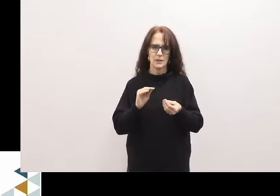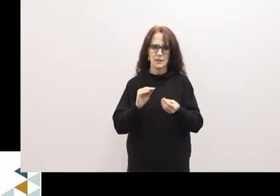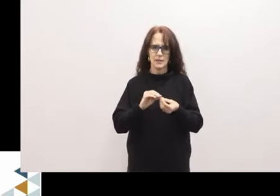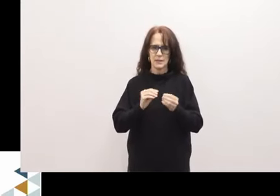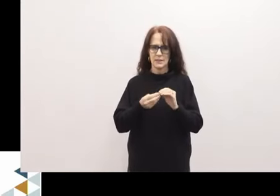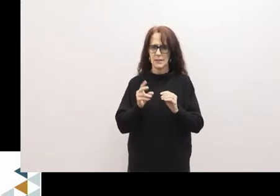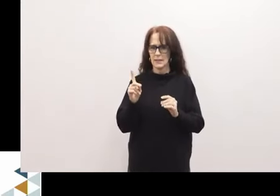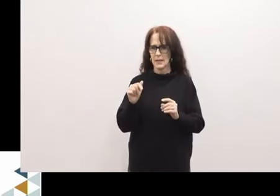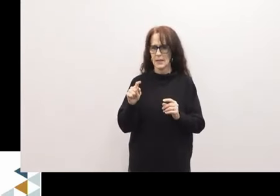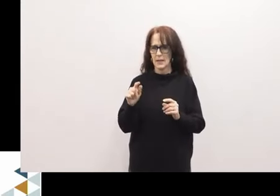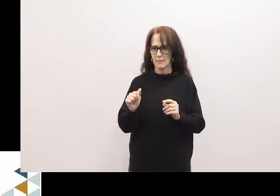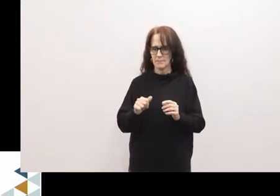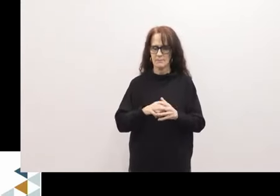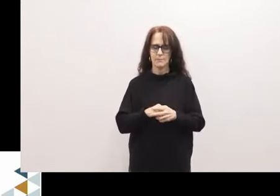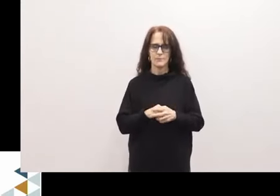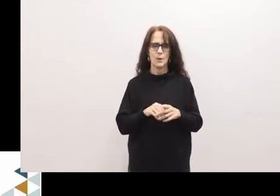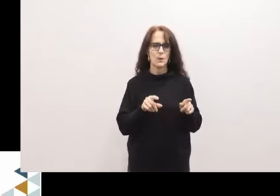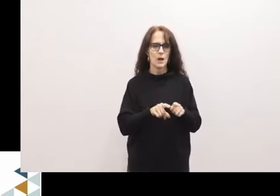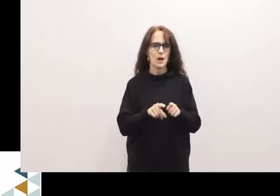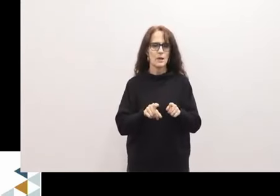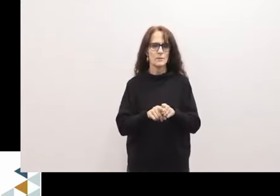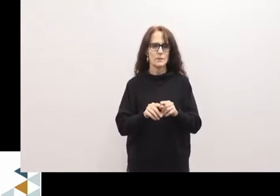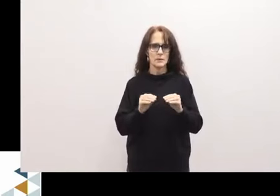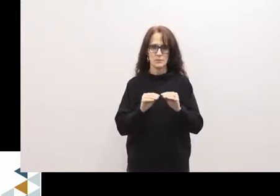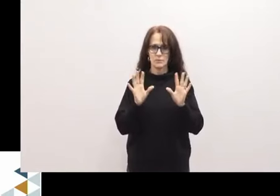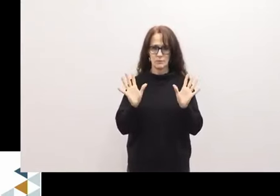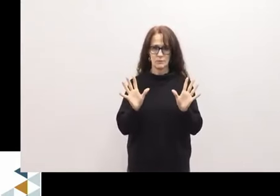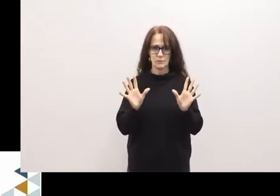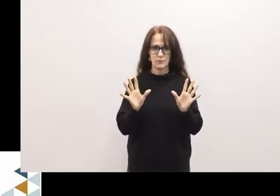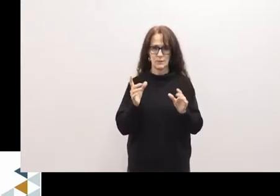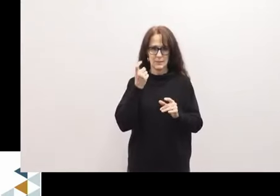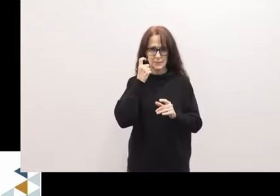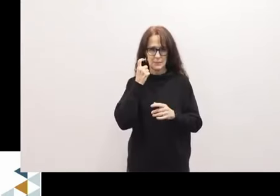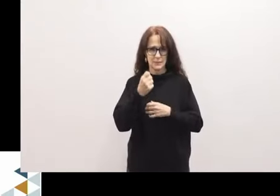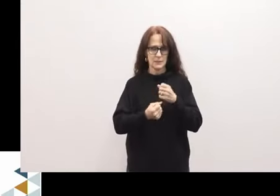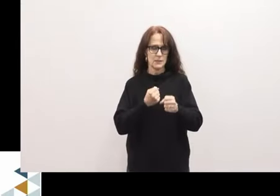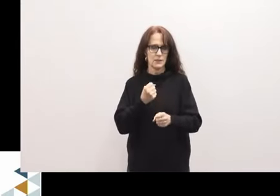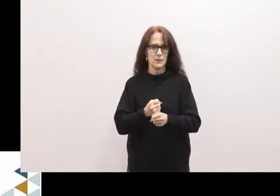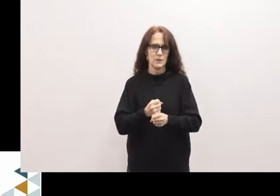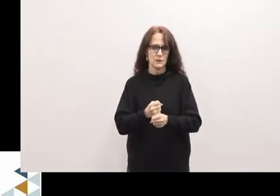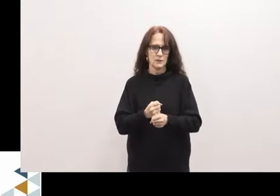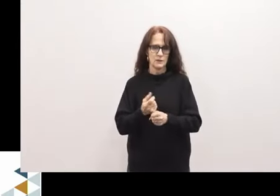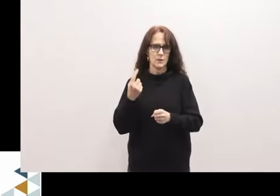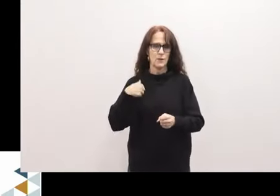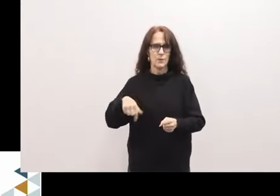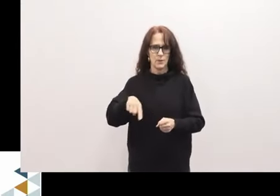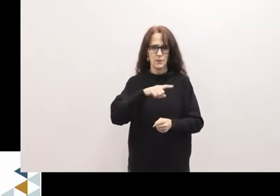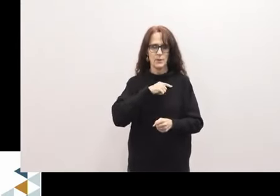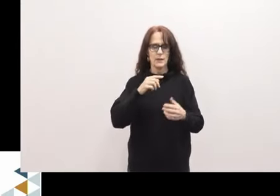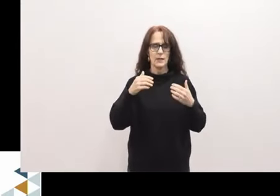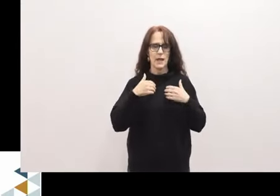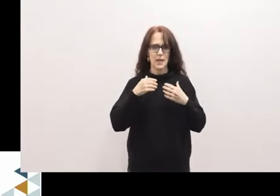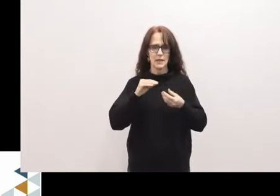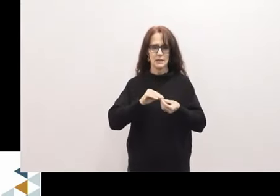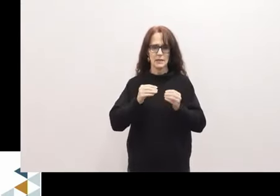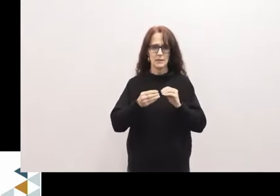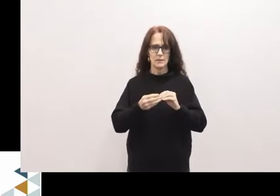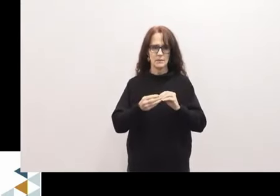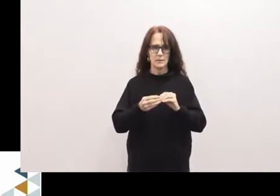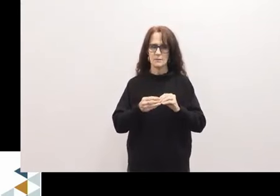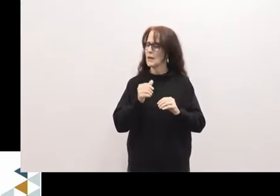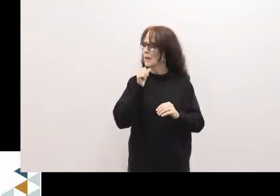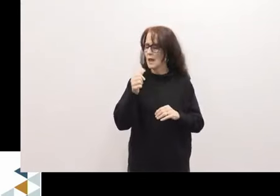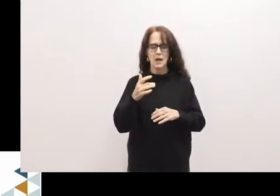we have to also be very transparent that in the last couple of years, we had data that was available, that